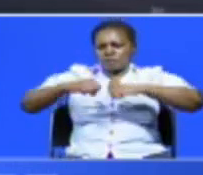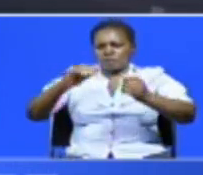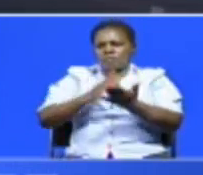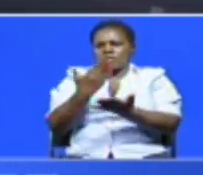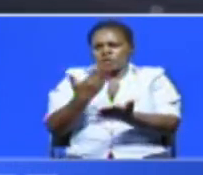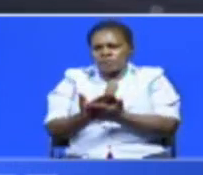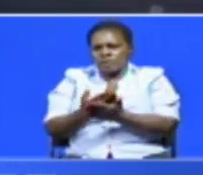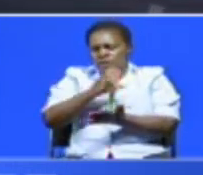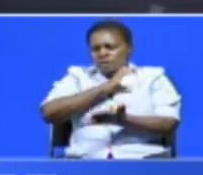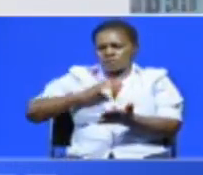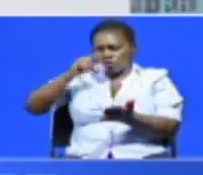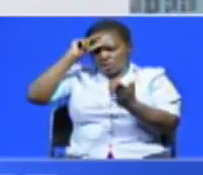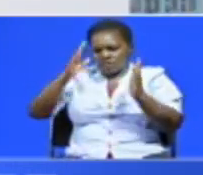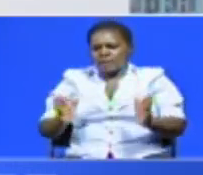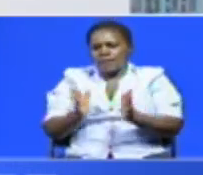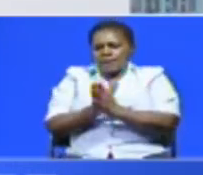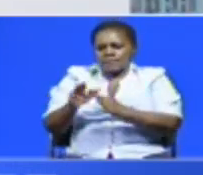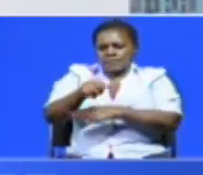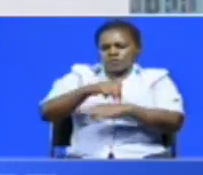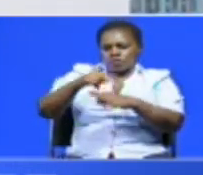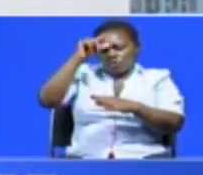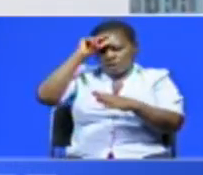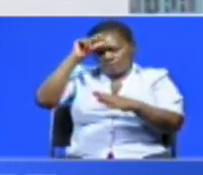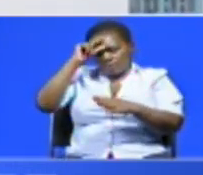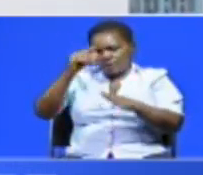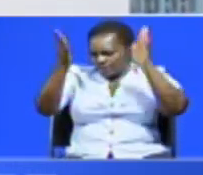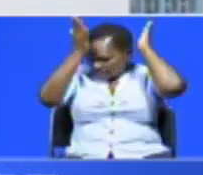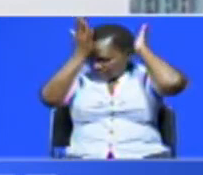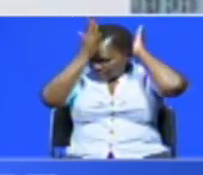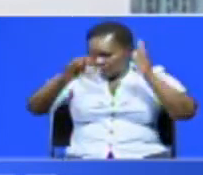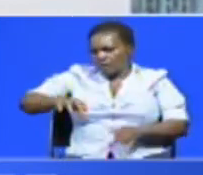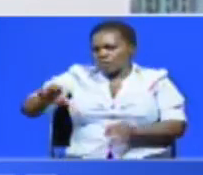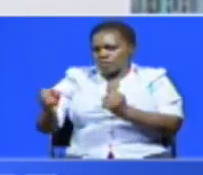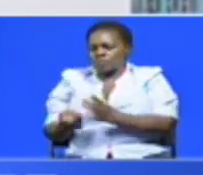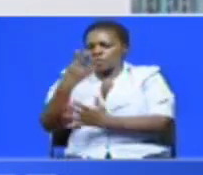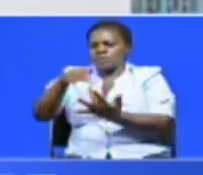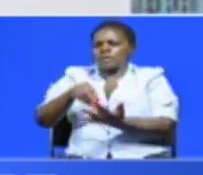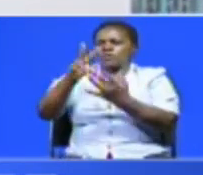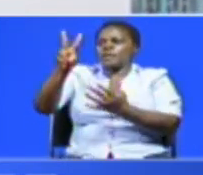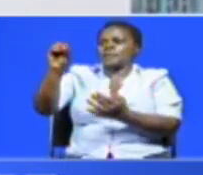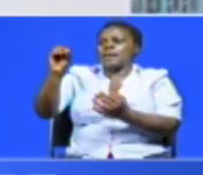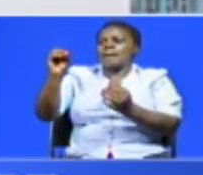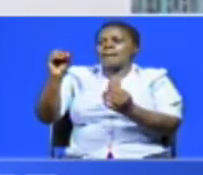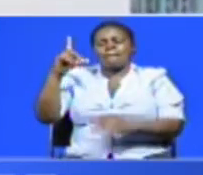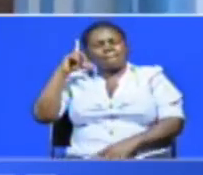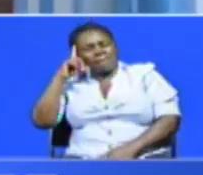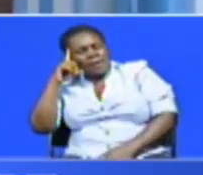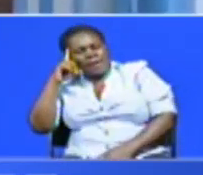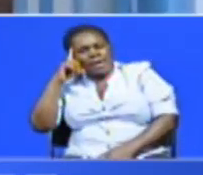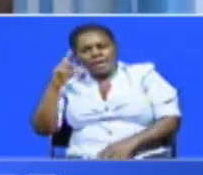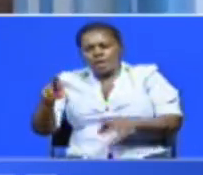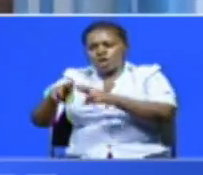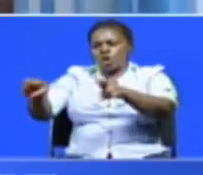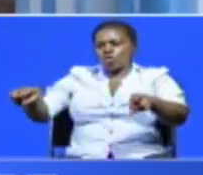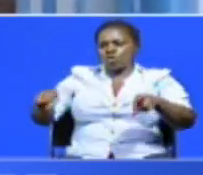the Council of Governors and the national government. Kakamega County has set up a special 20-bed isolation ward at